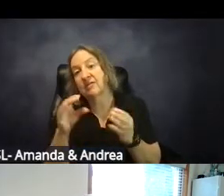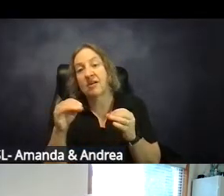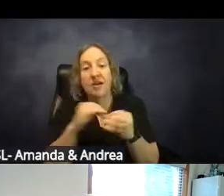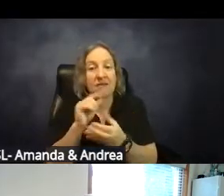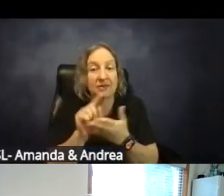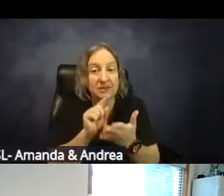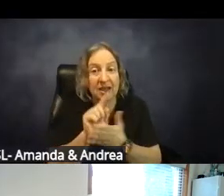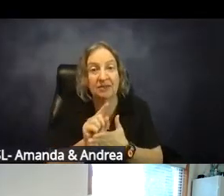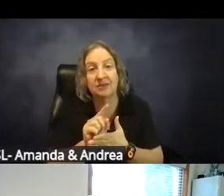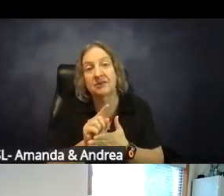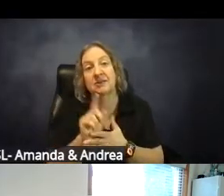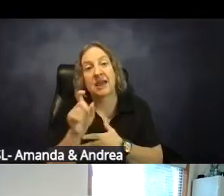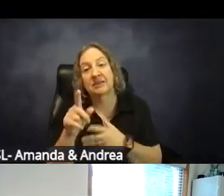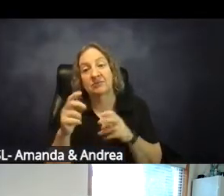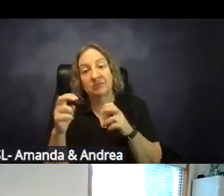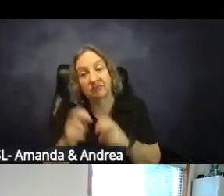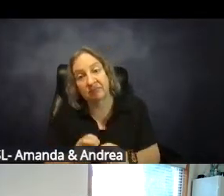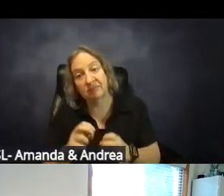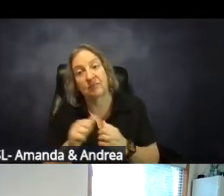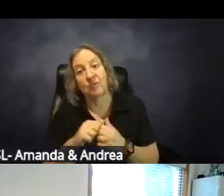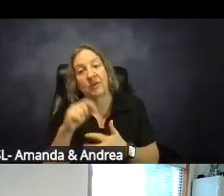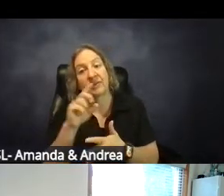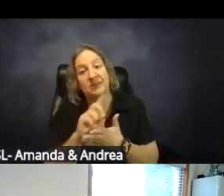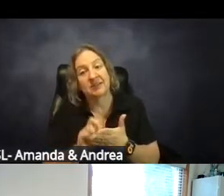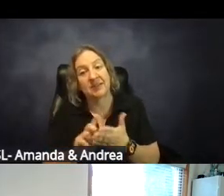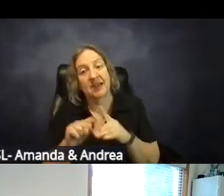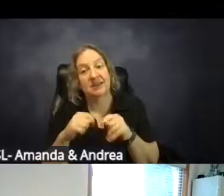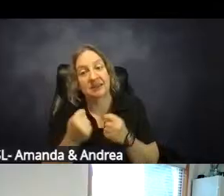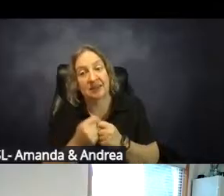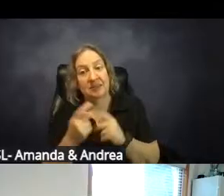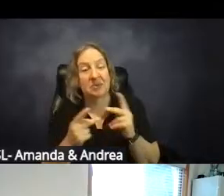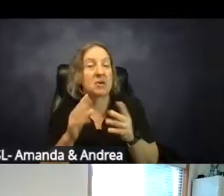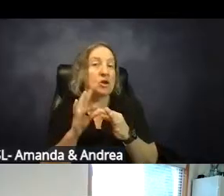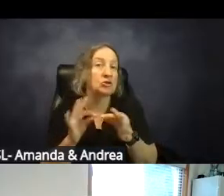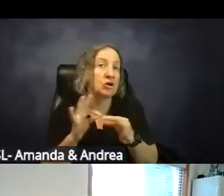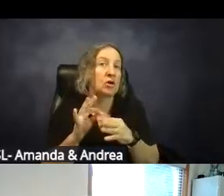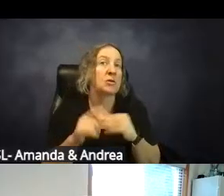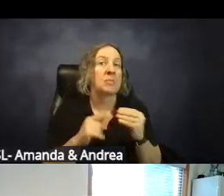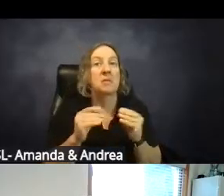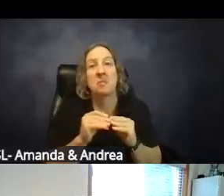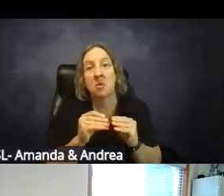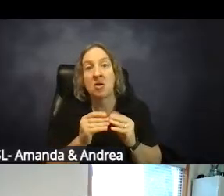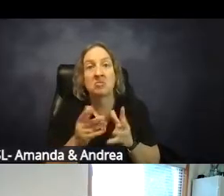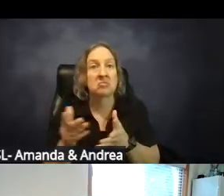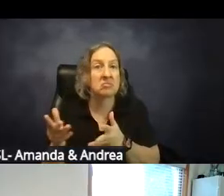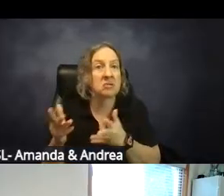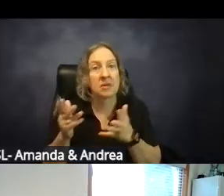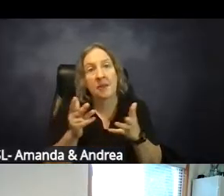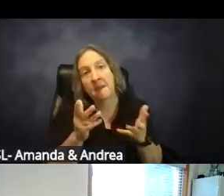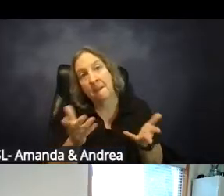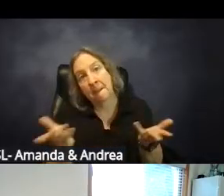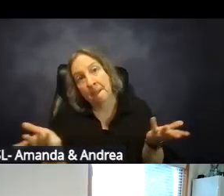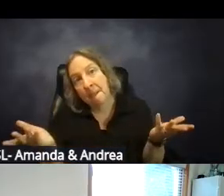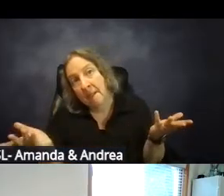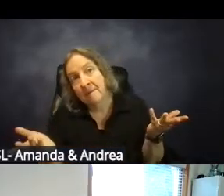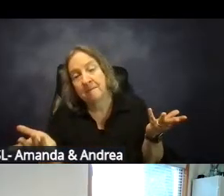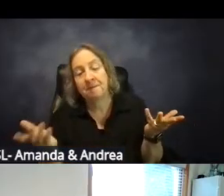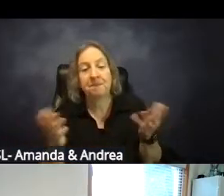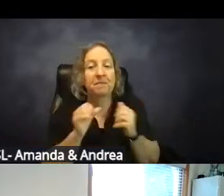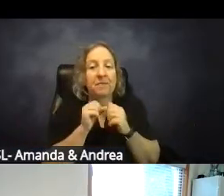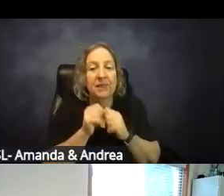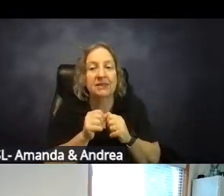hours and asking to sit down with these design team members and talking about it more. a